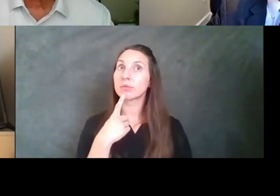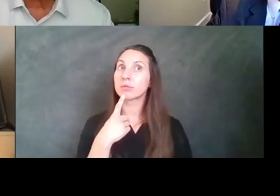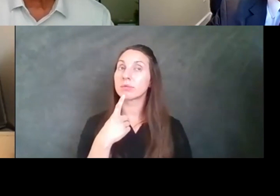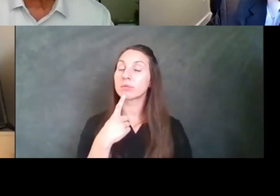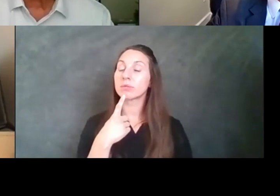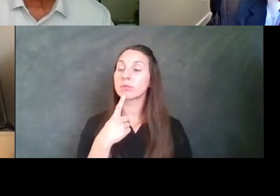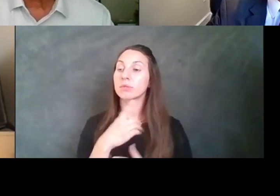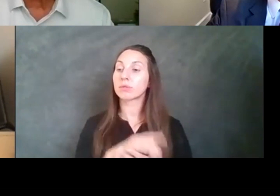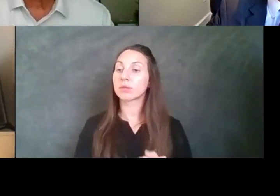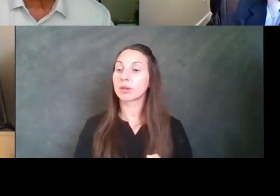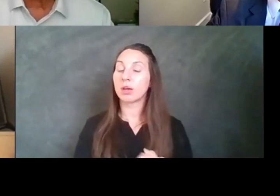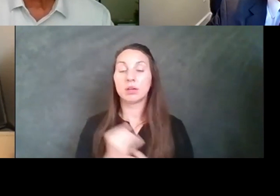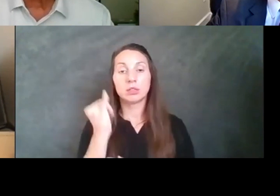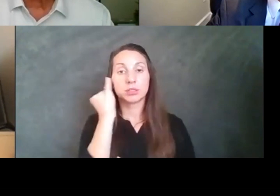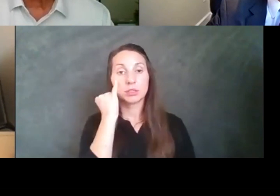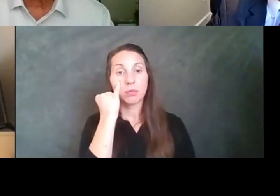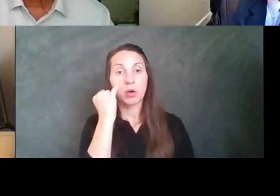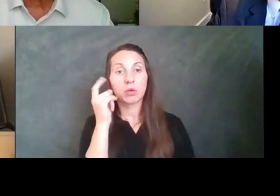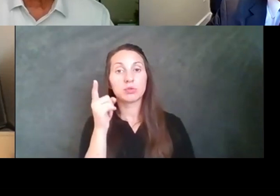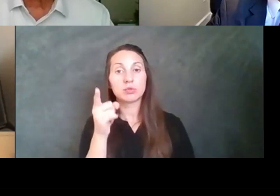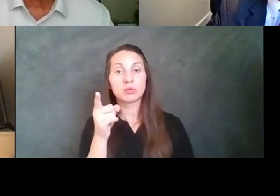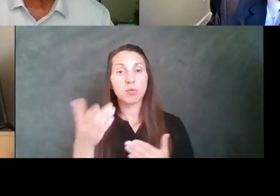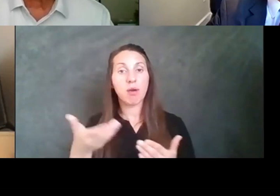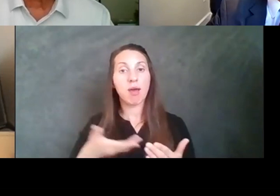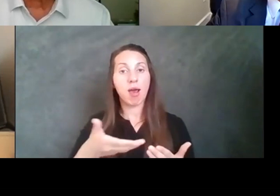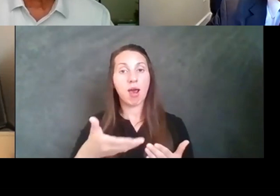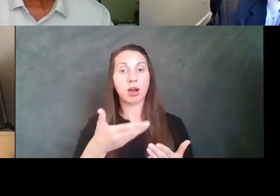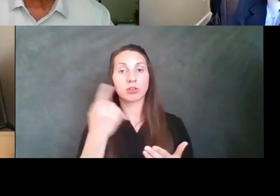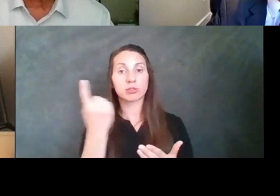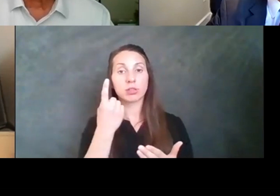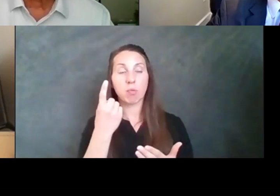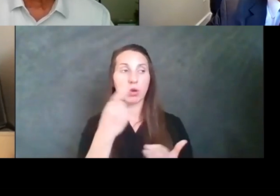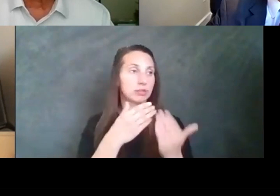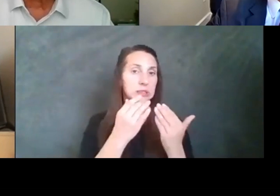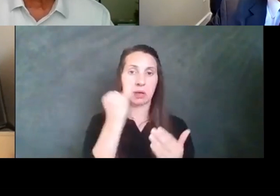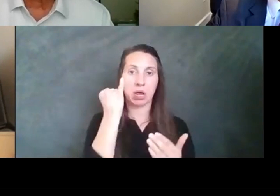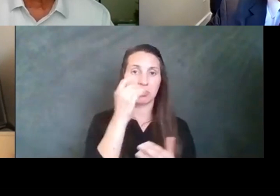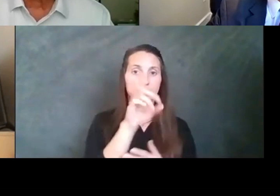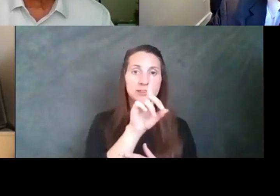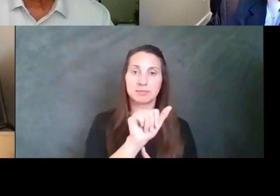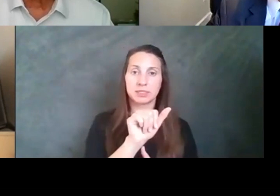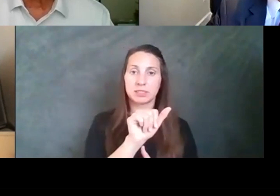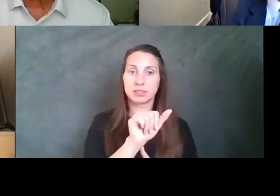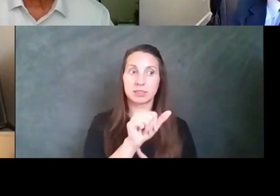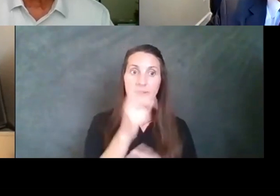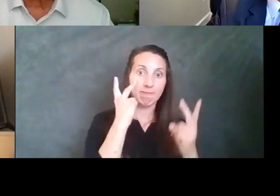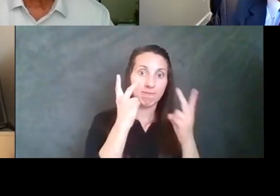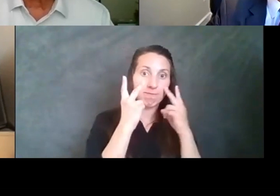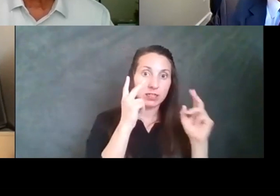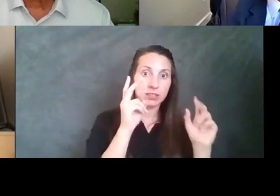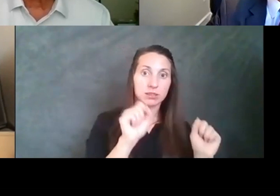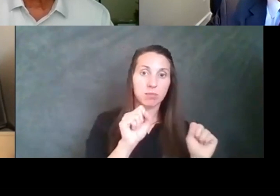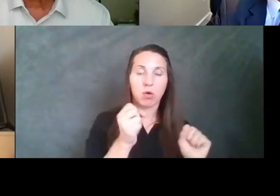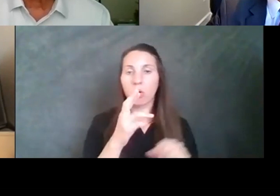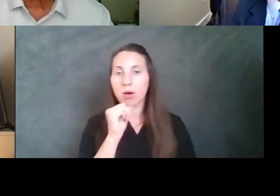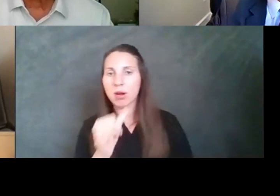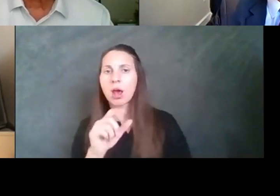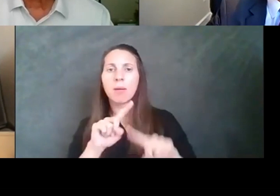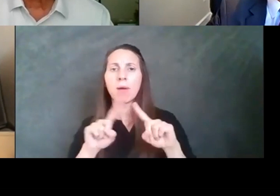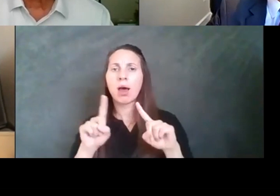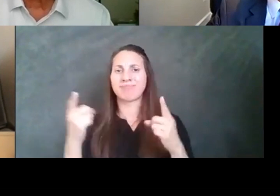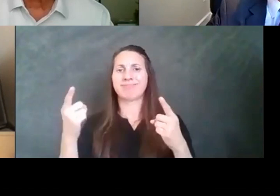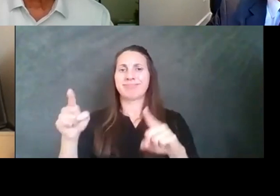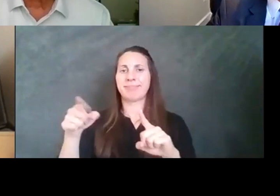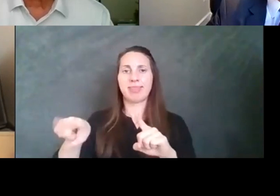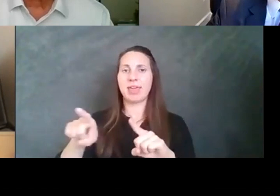matter whether the disabilities, frankly, are invisible or visible, and they end up incapable of doing the job? Well, I think an important part of Title